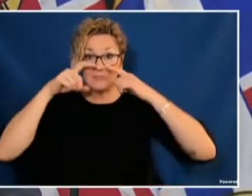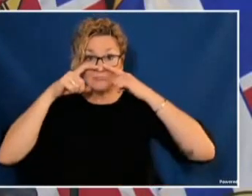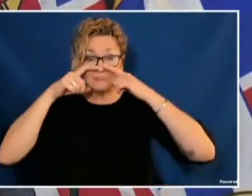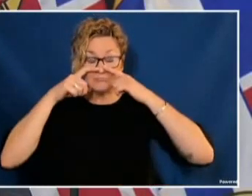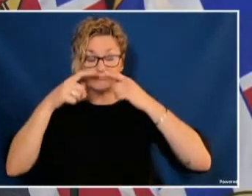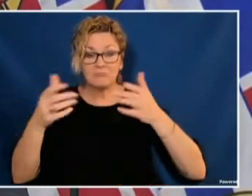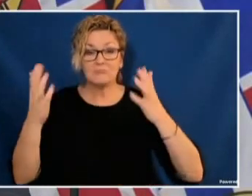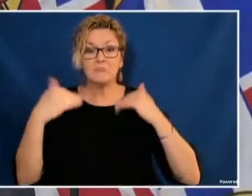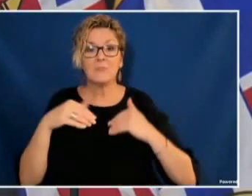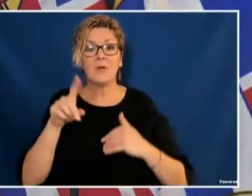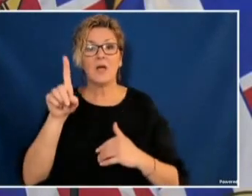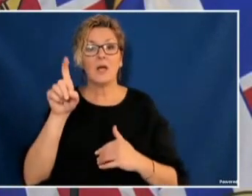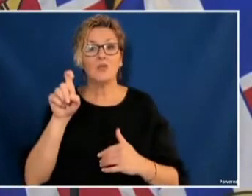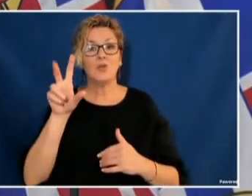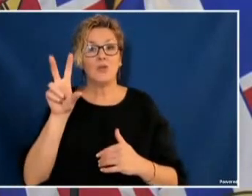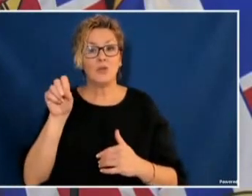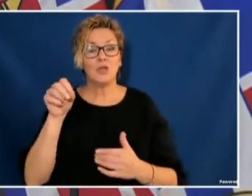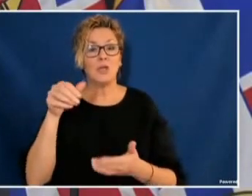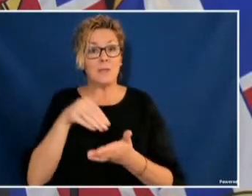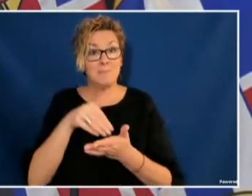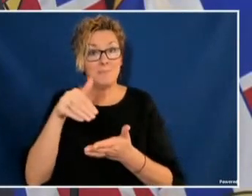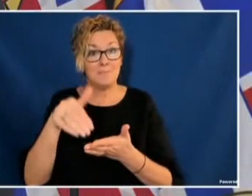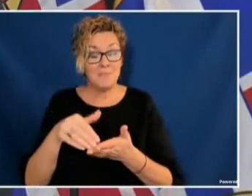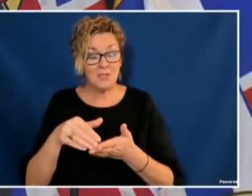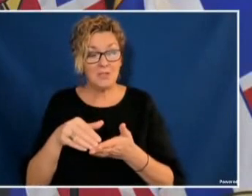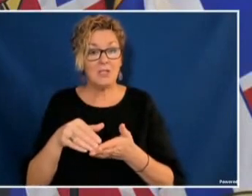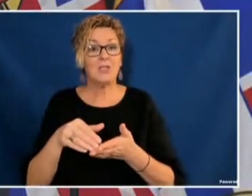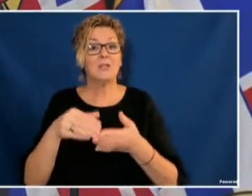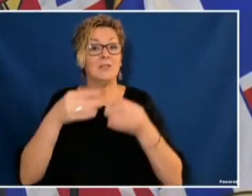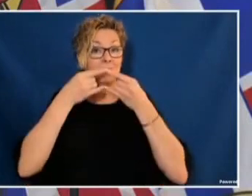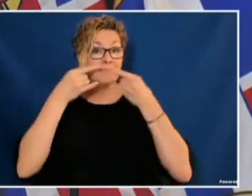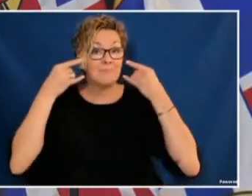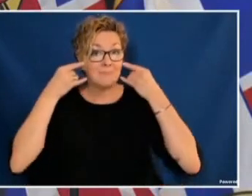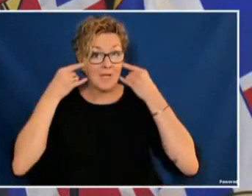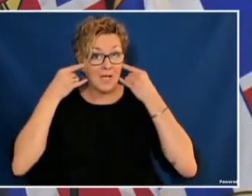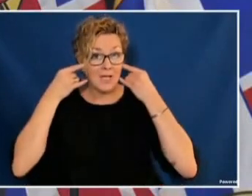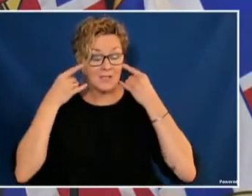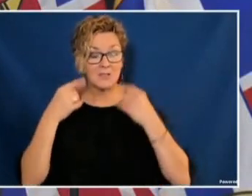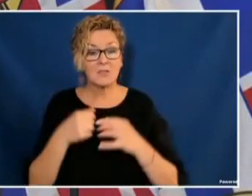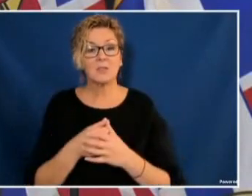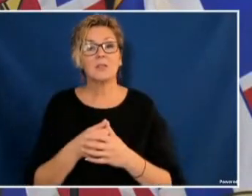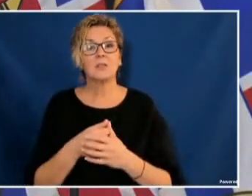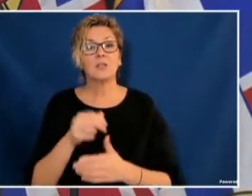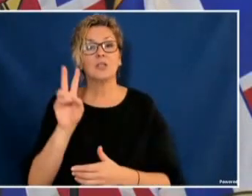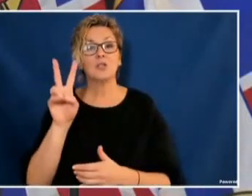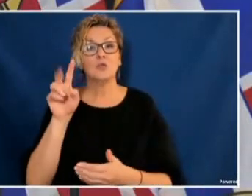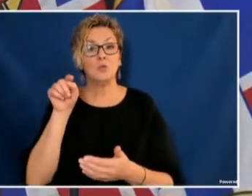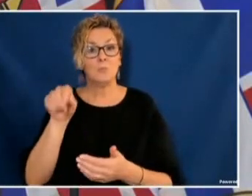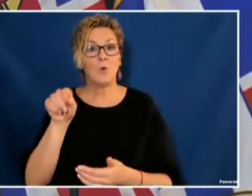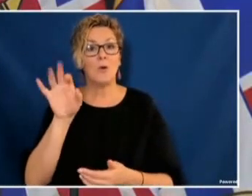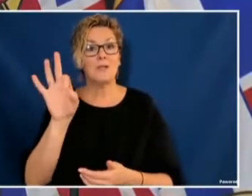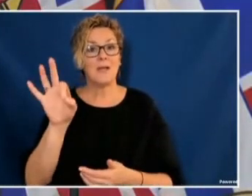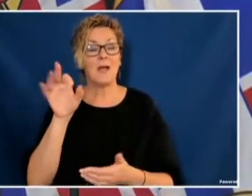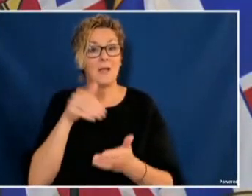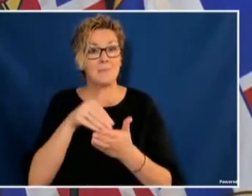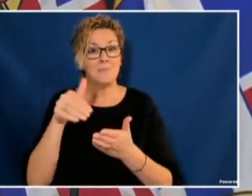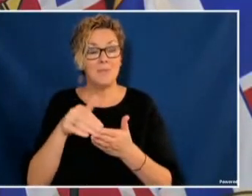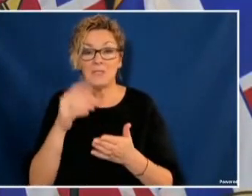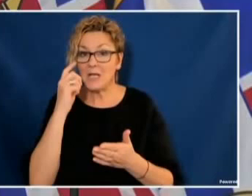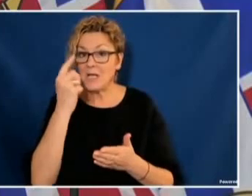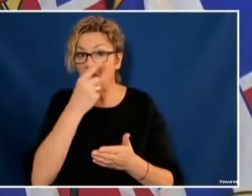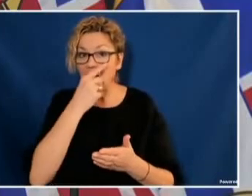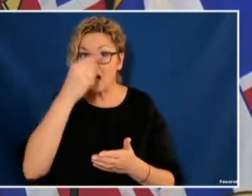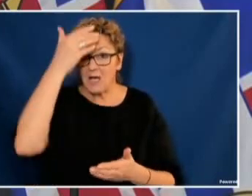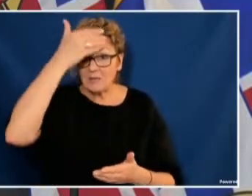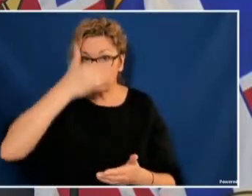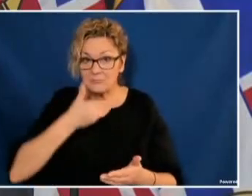all of us know is that COVID-19 is not a passive foe. It doesn't argue. It doesn't demand. It seeks to